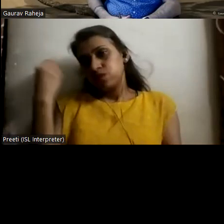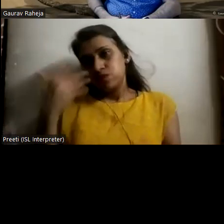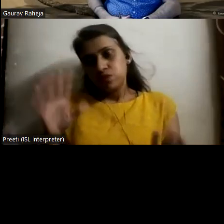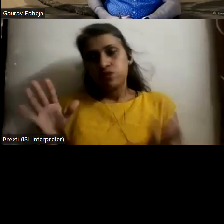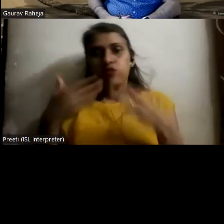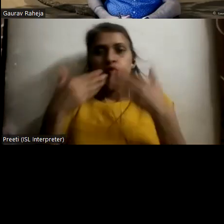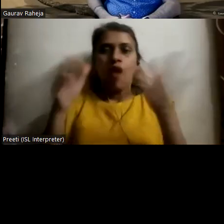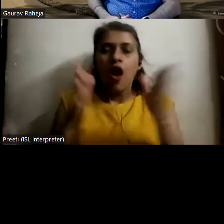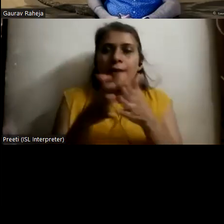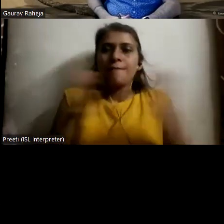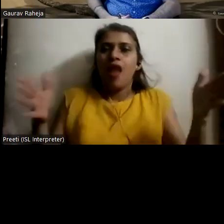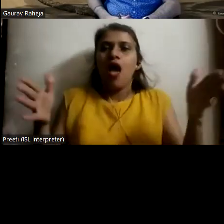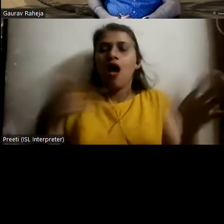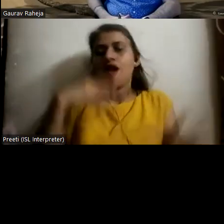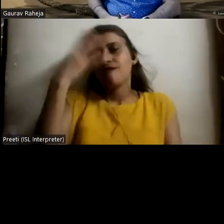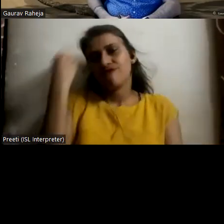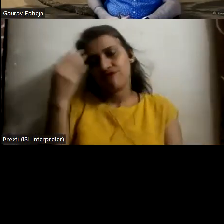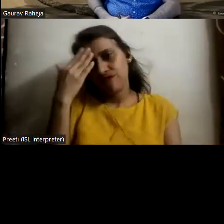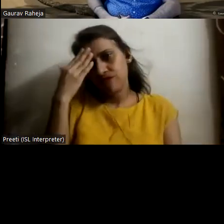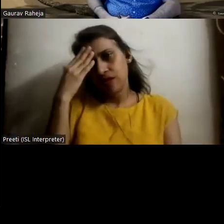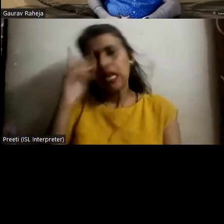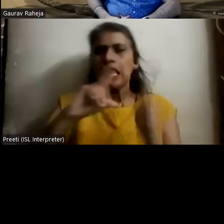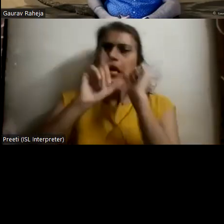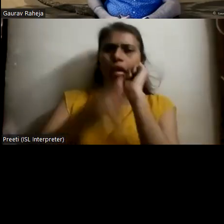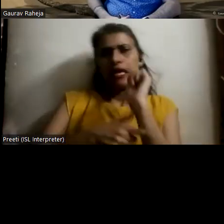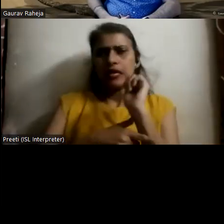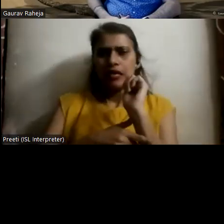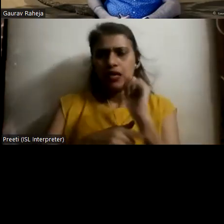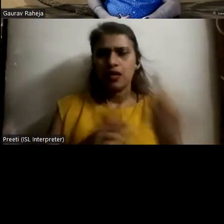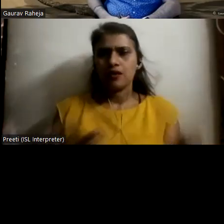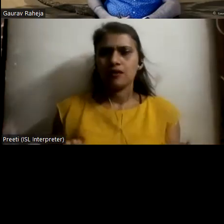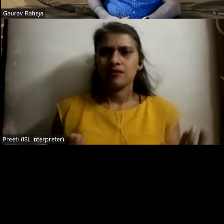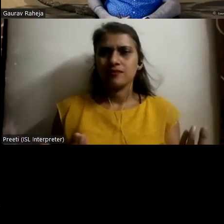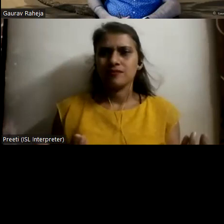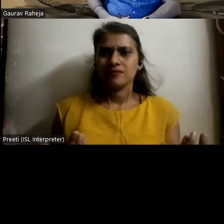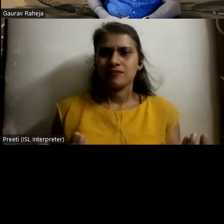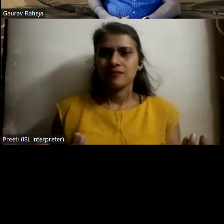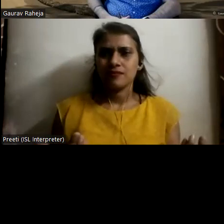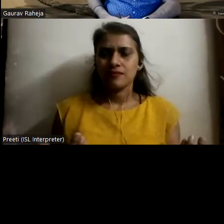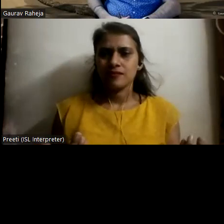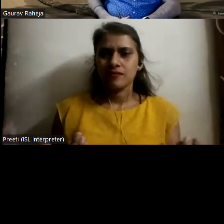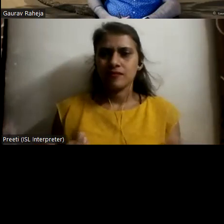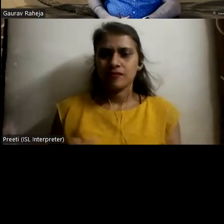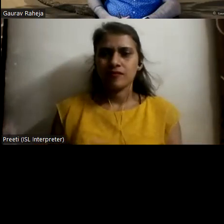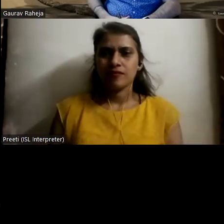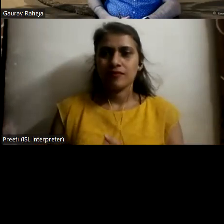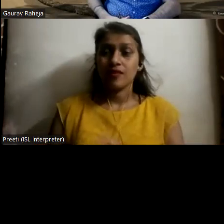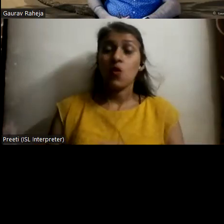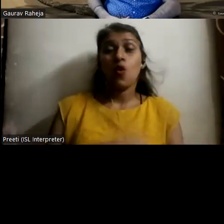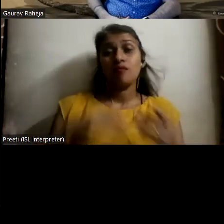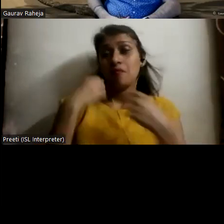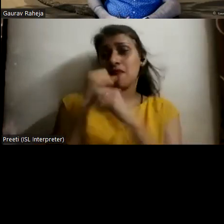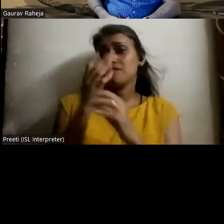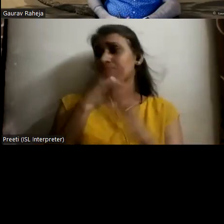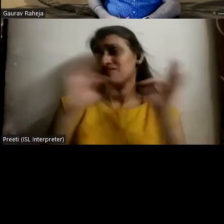door for a toilet, it cannot be widened later. Oh, I designed something very nice. I had some 10 steps